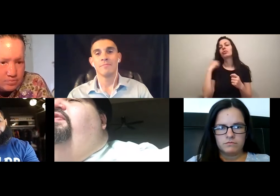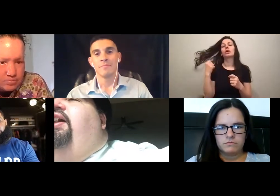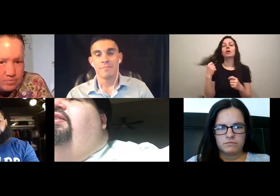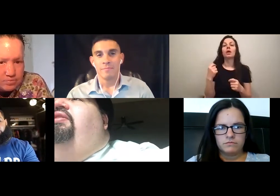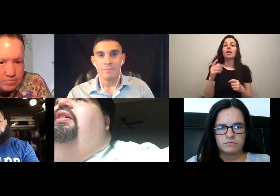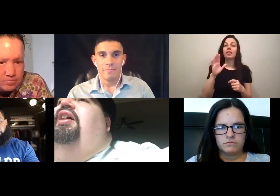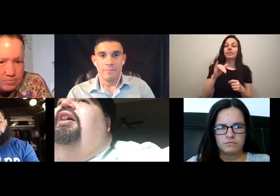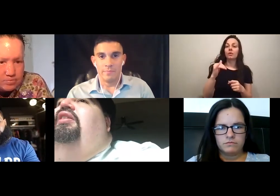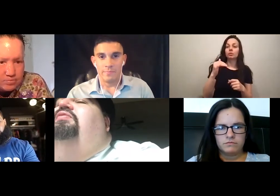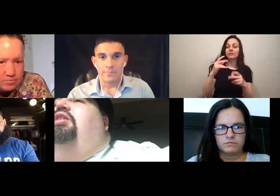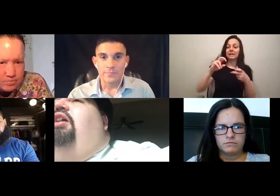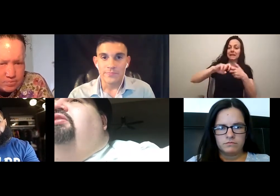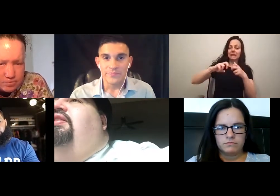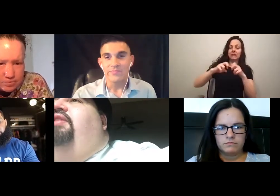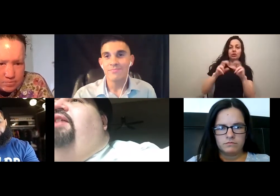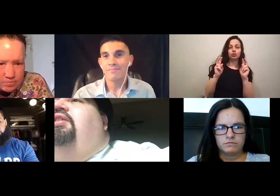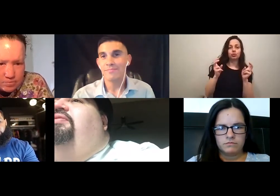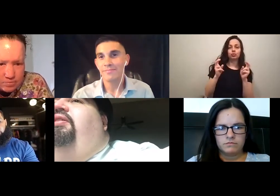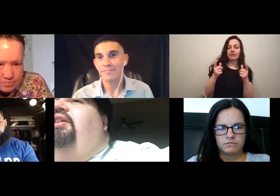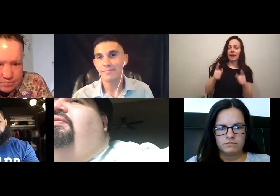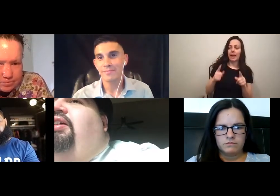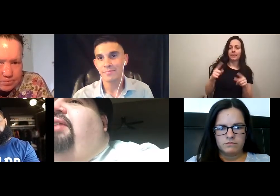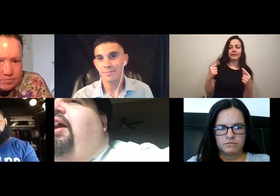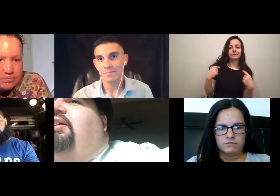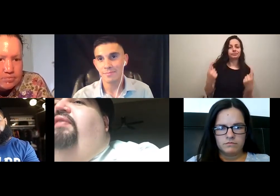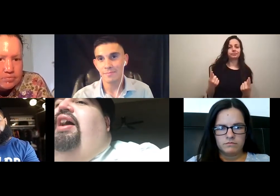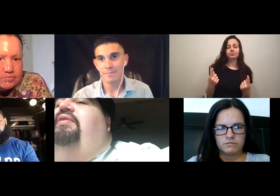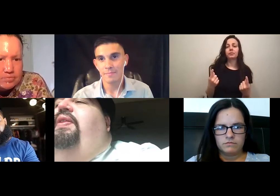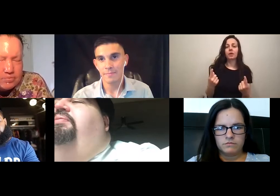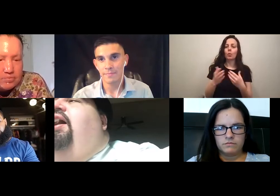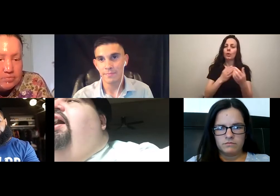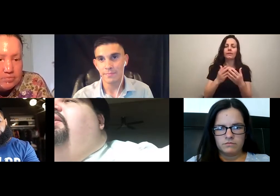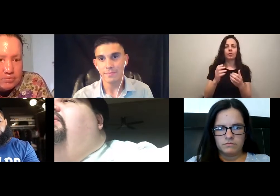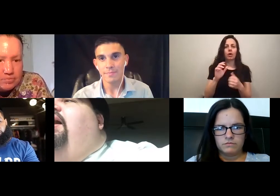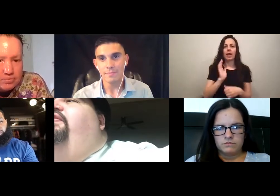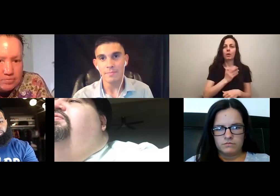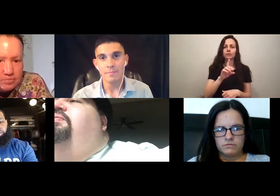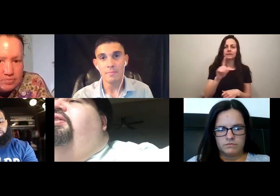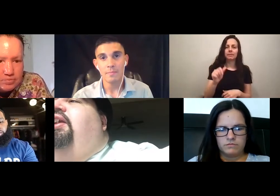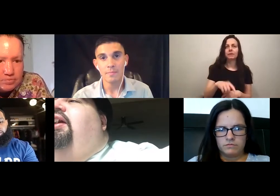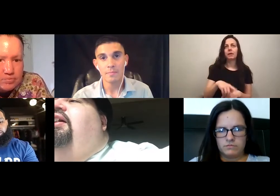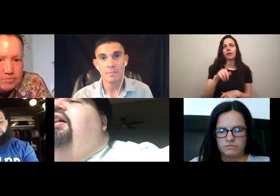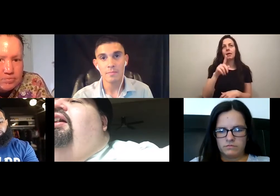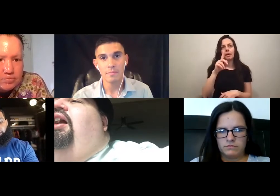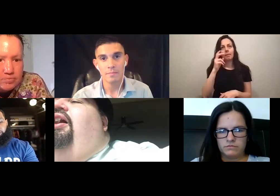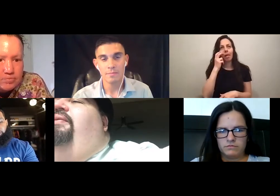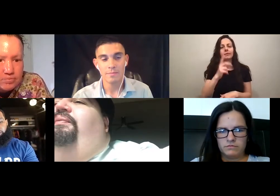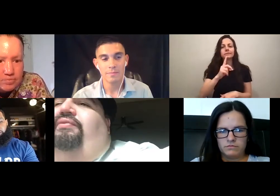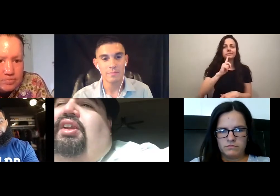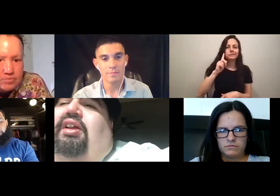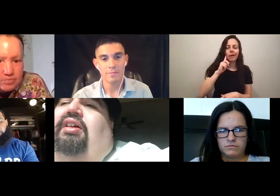issues we face, regardless of whatever disability we may identify with, blind, deaf, mobility,